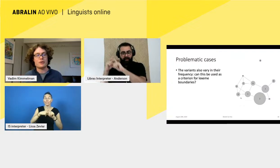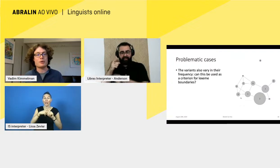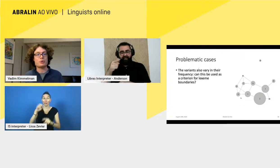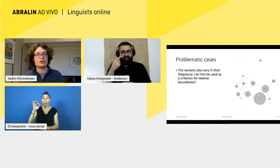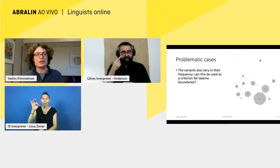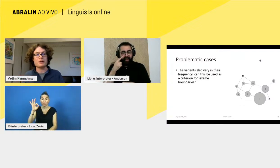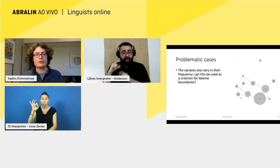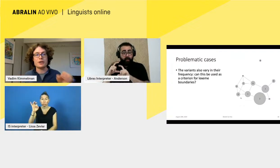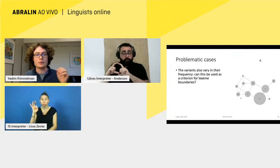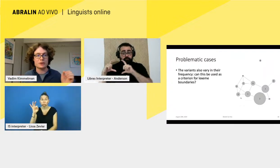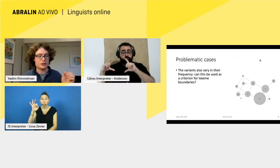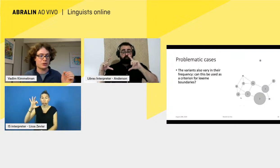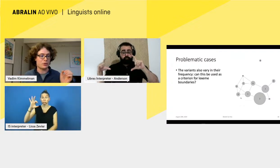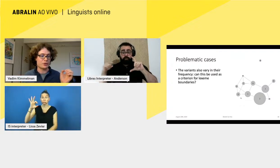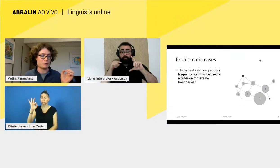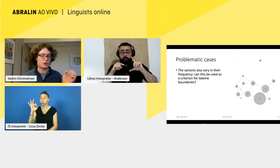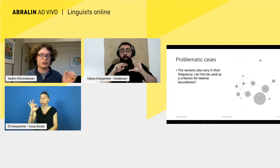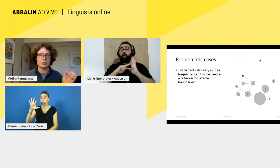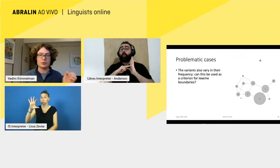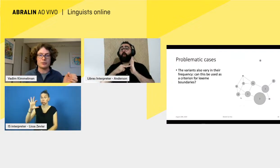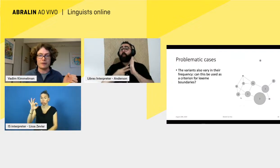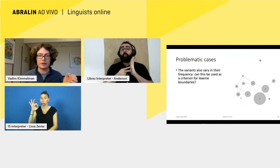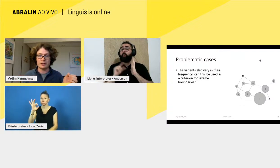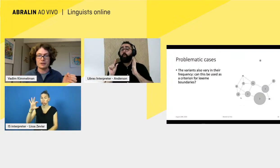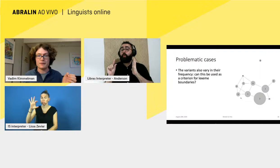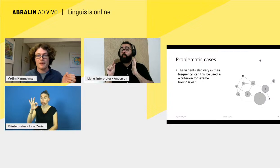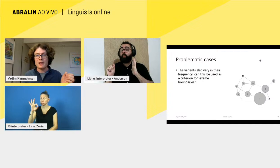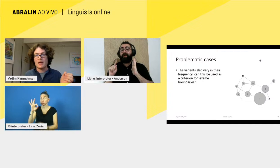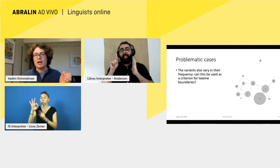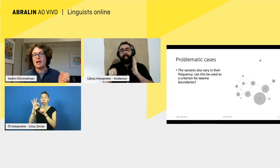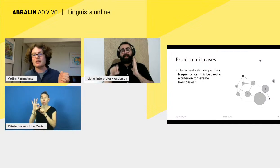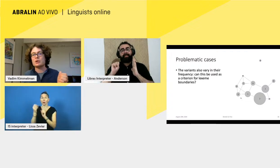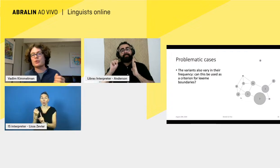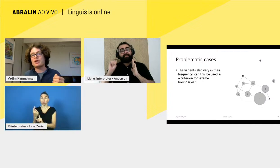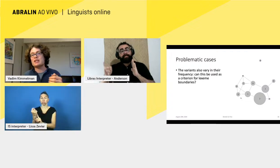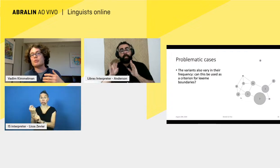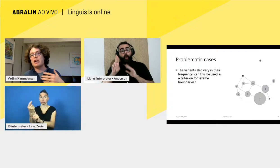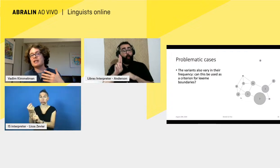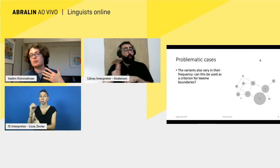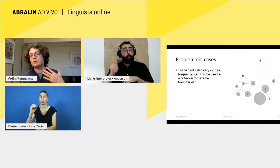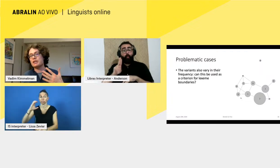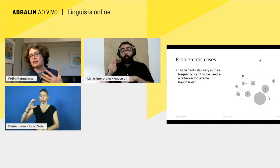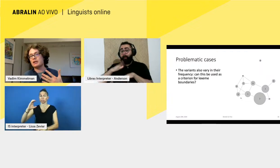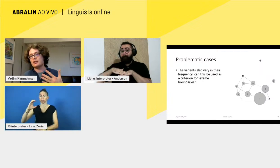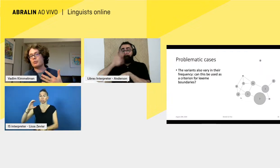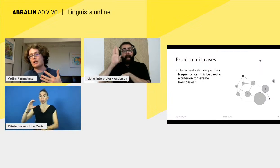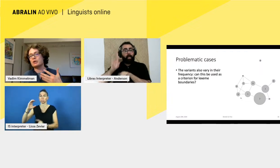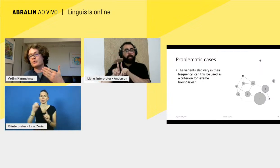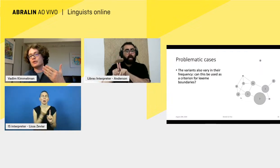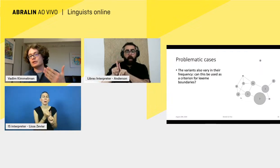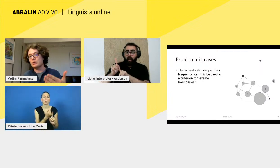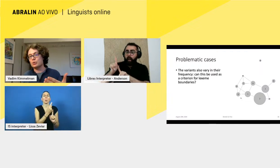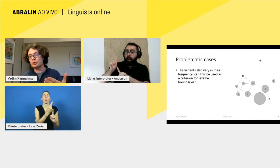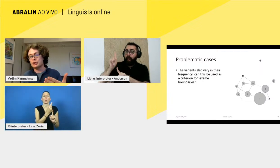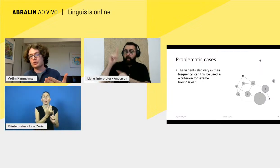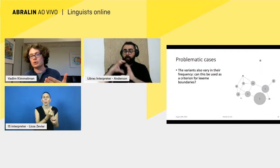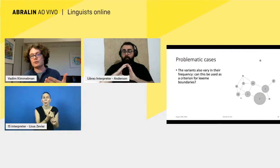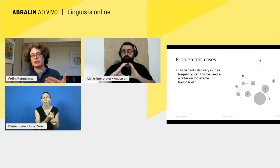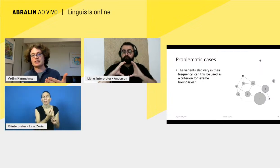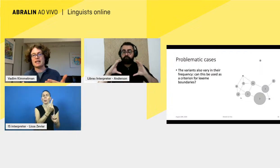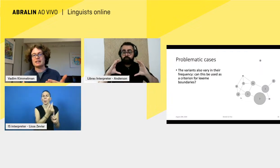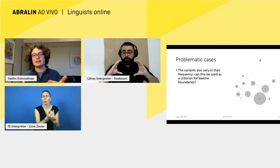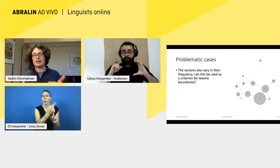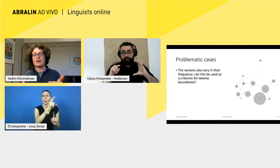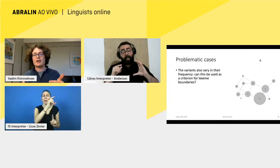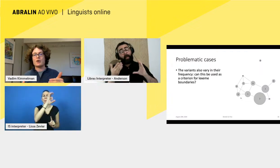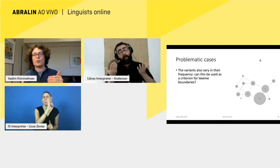represent the frequency of this particular variant. And so that might be part of the solution